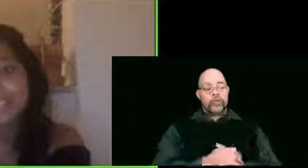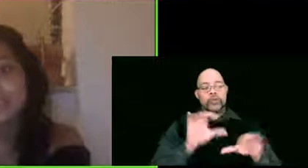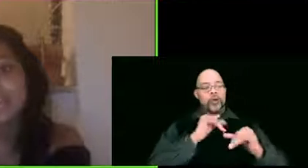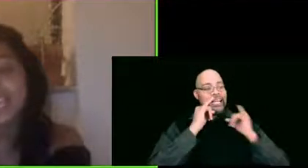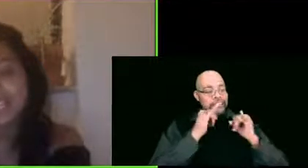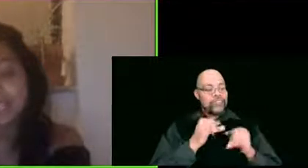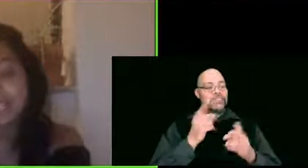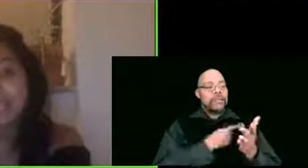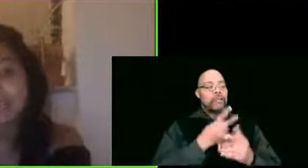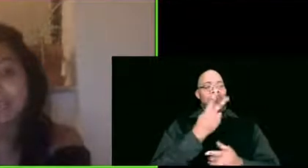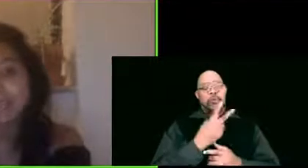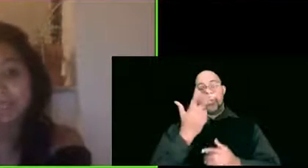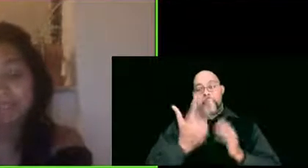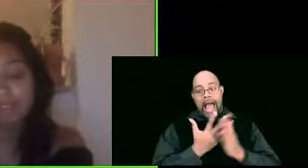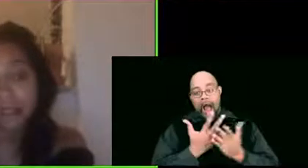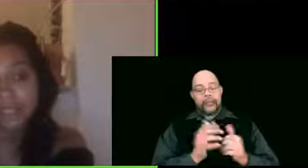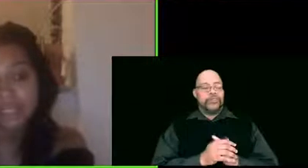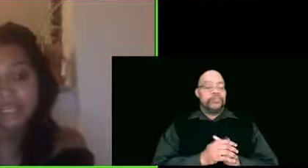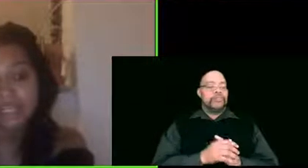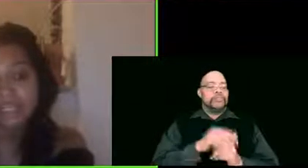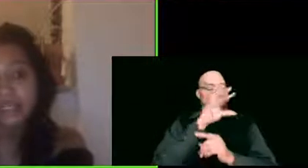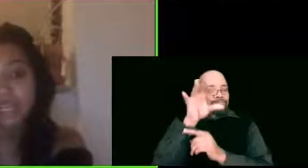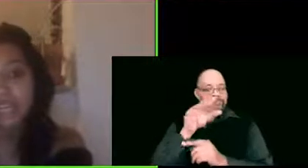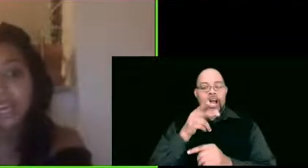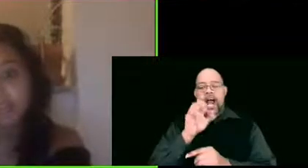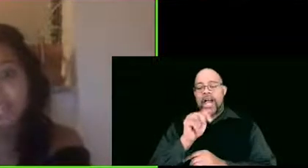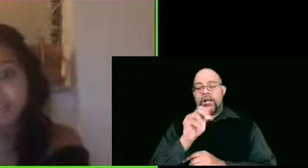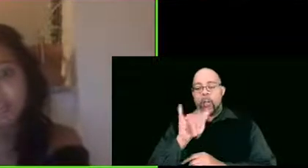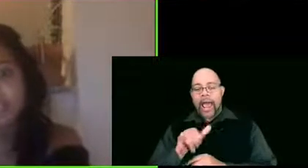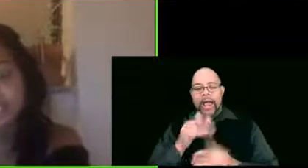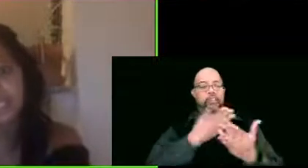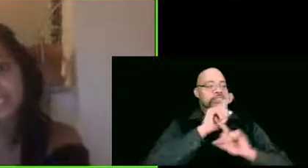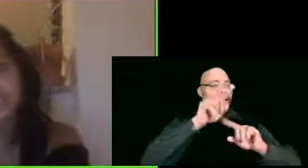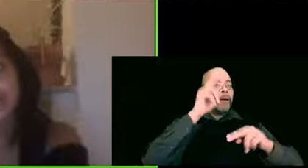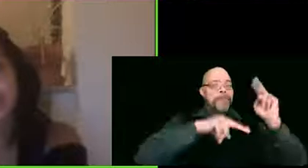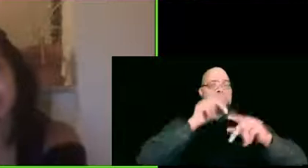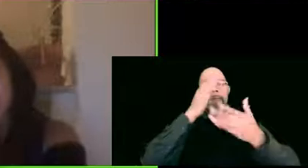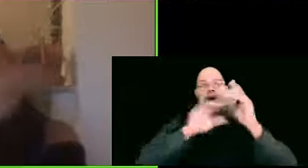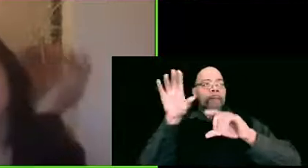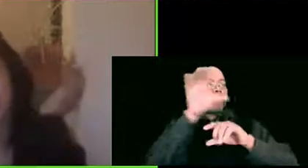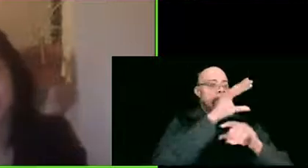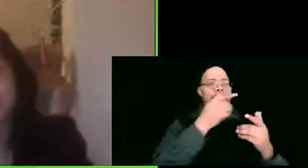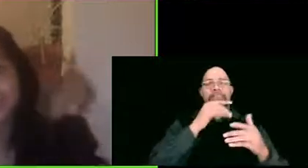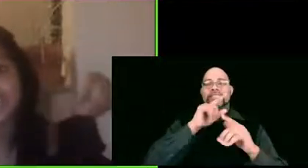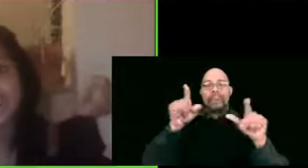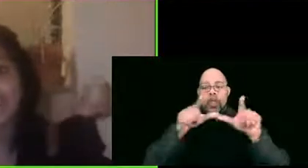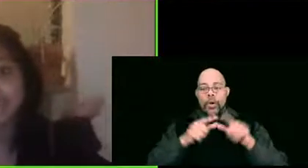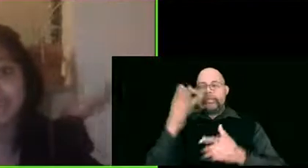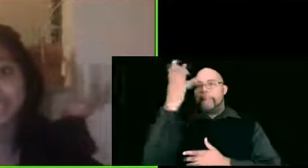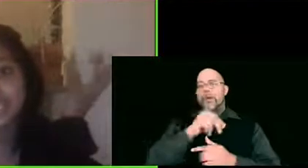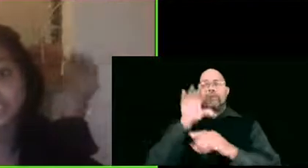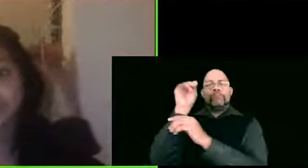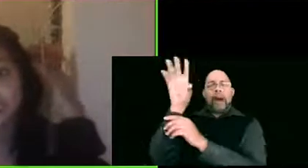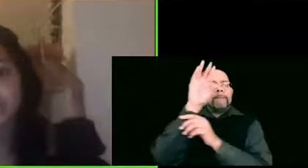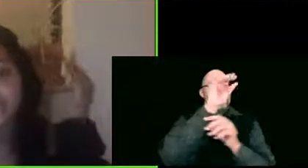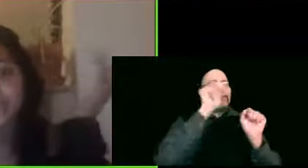interviews, doing interviews for sometimes 2 or 3 hours, shooting cutaways around the research center or around the location. So just kind of